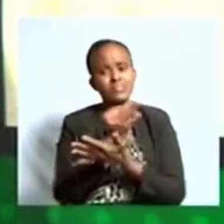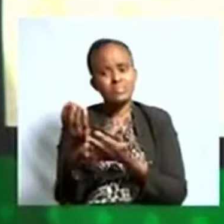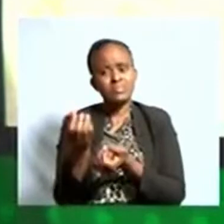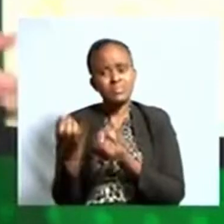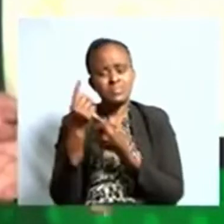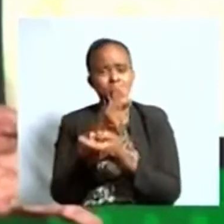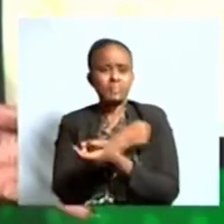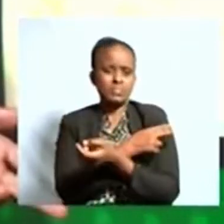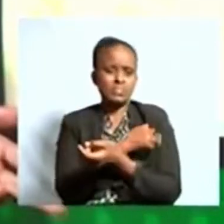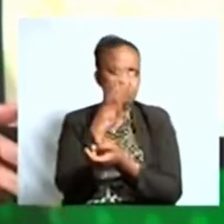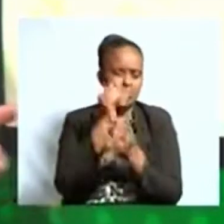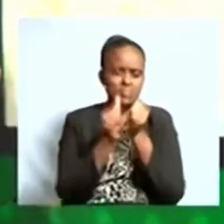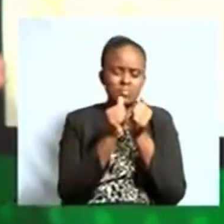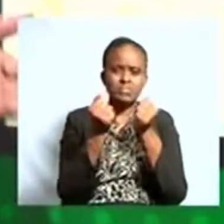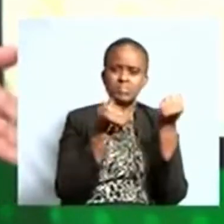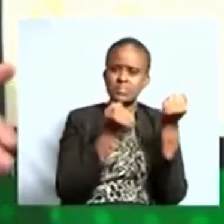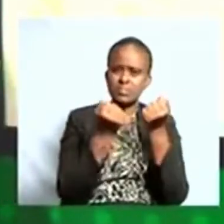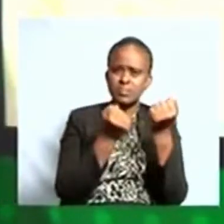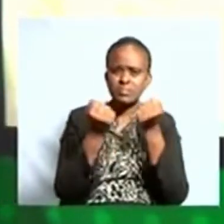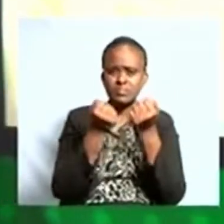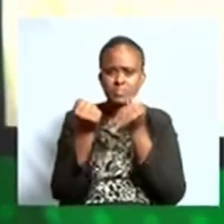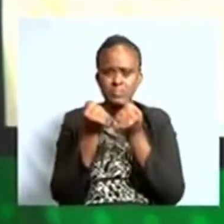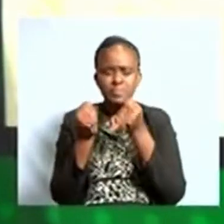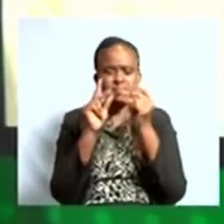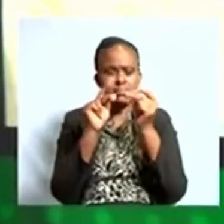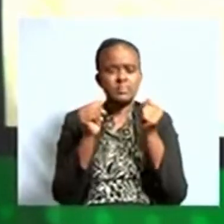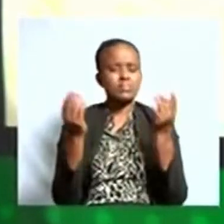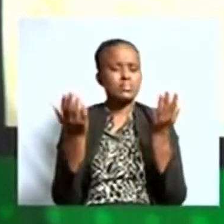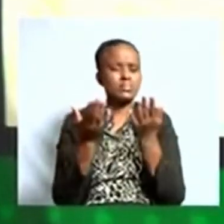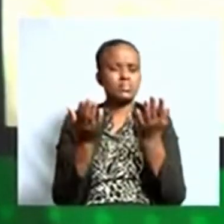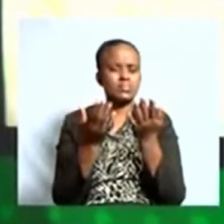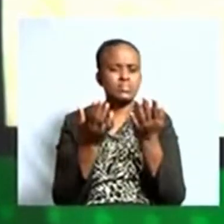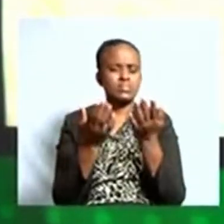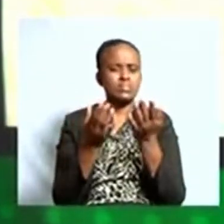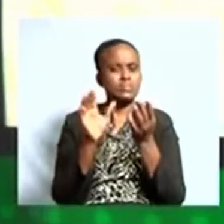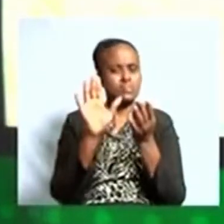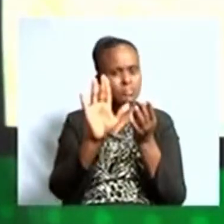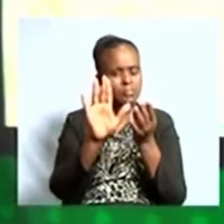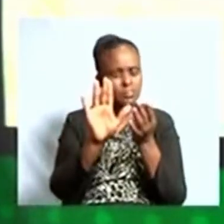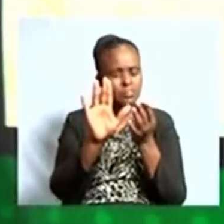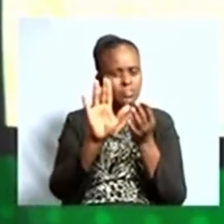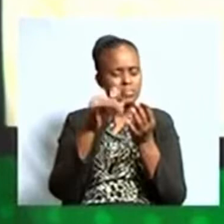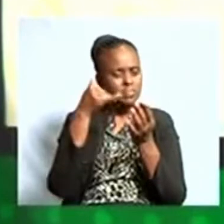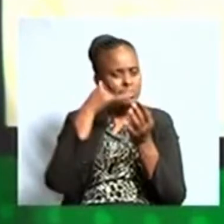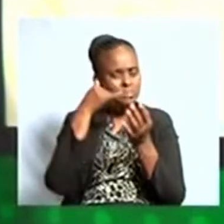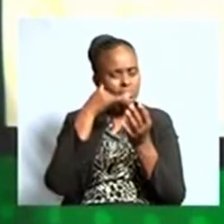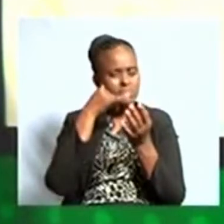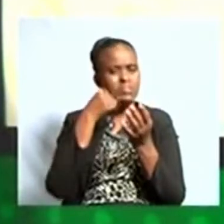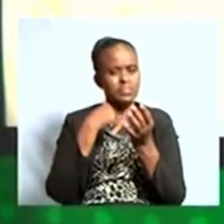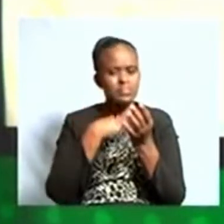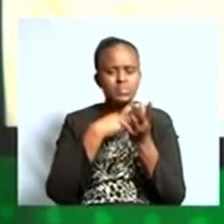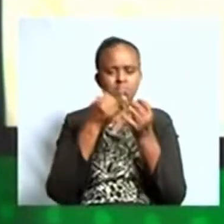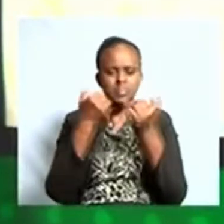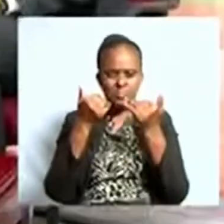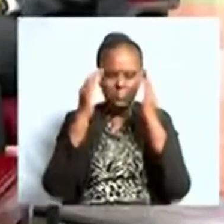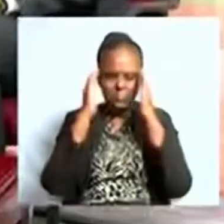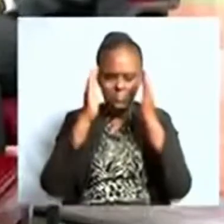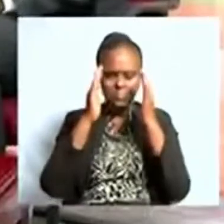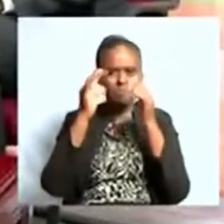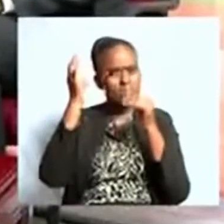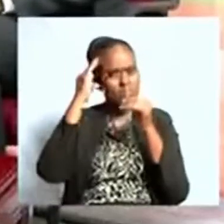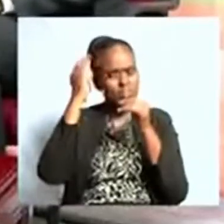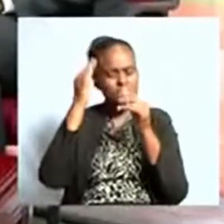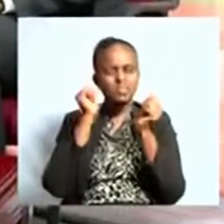hospital because the vehicles are not reaching where they're supposed to reach. Let's get a few calls, and also I want you to bear in mind the issue to do